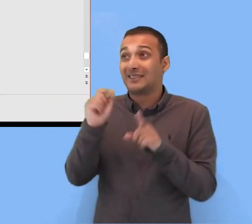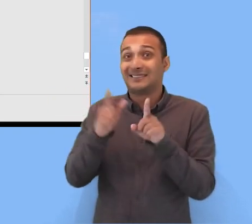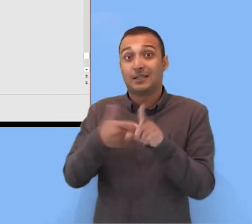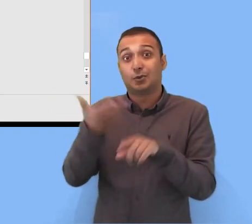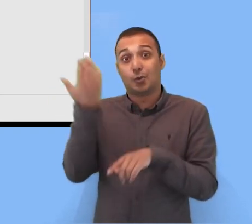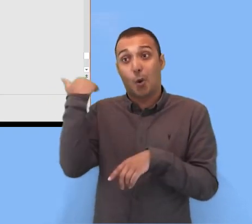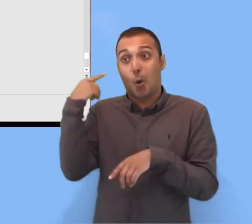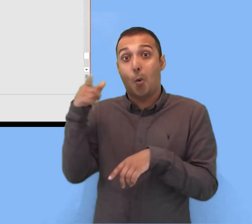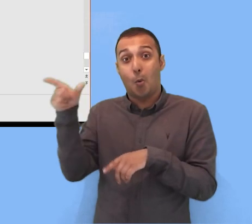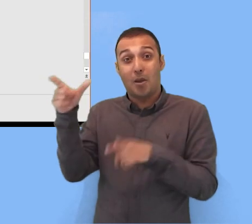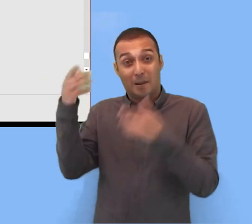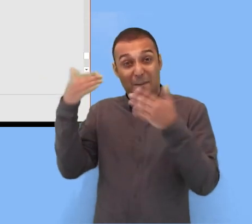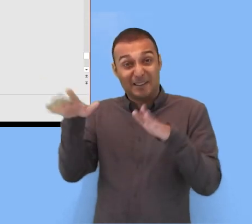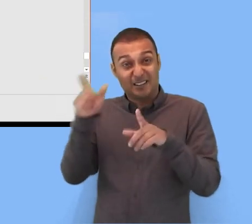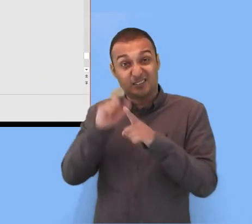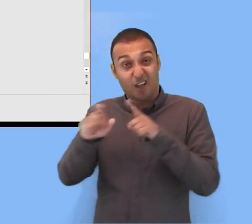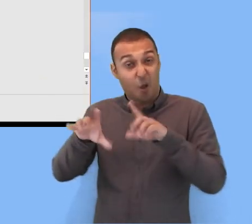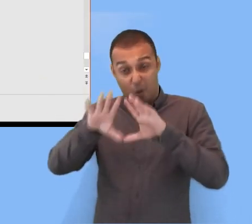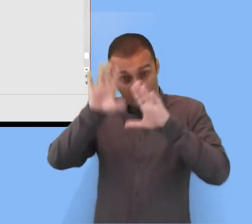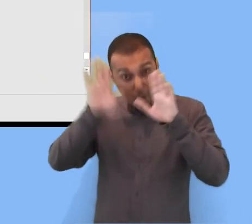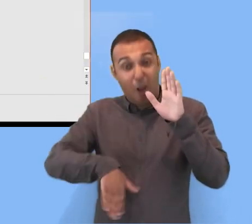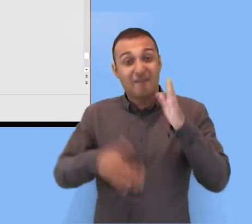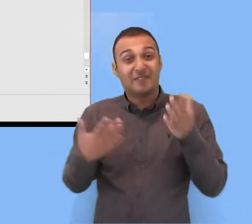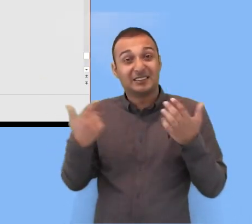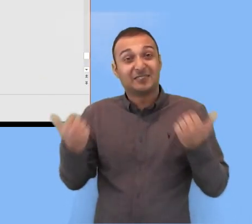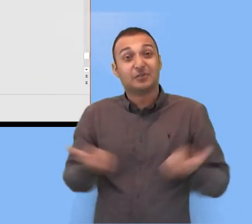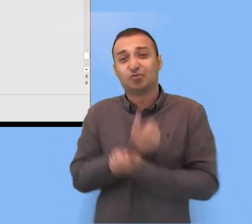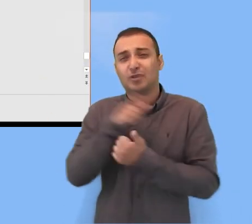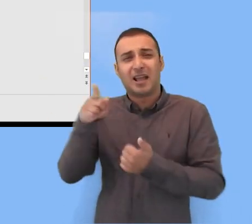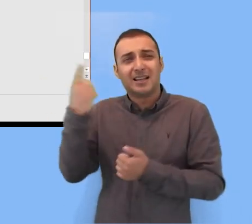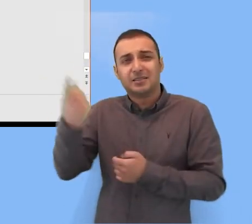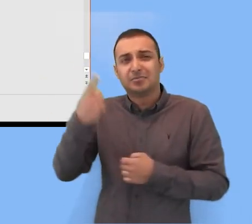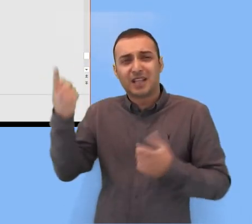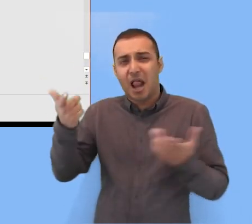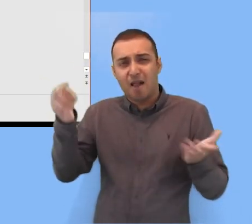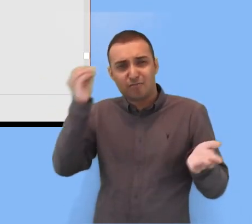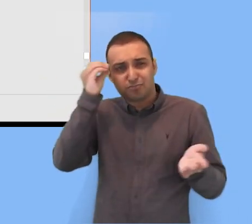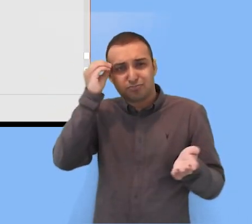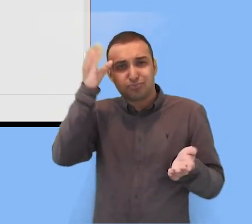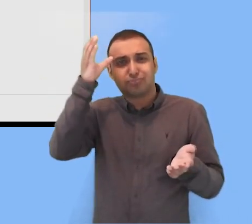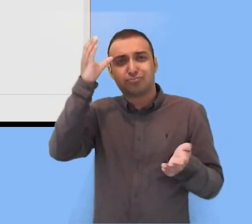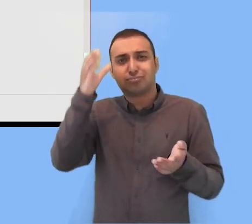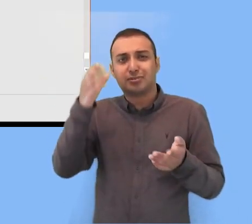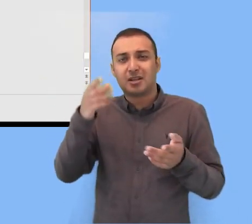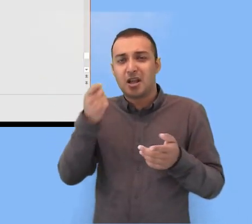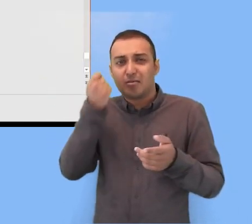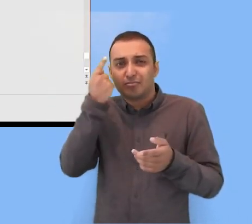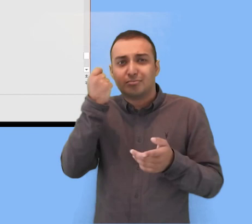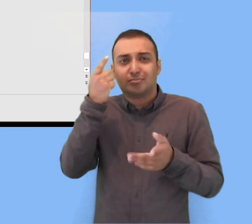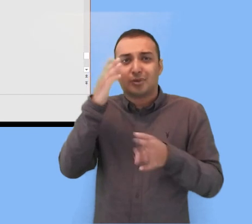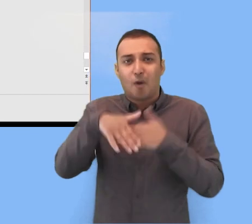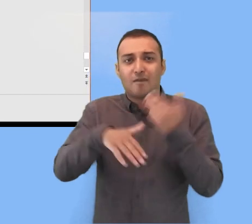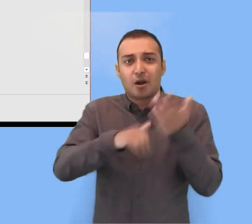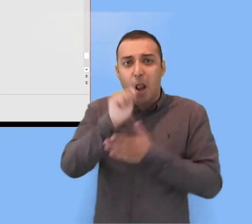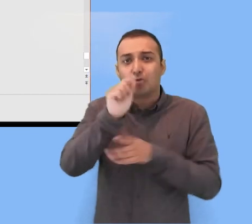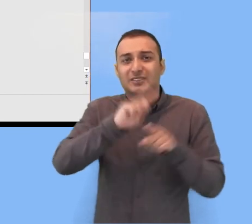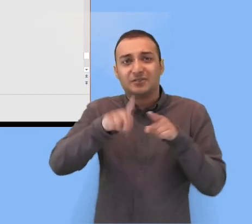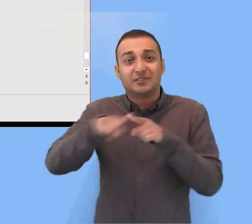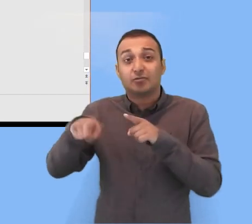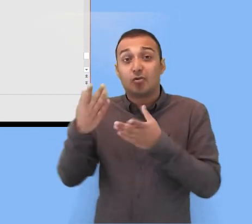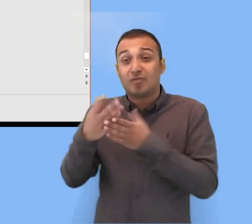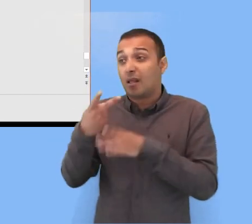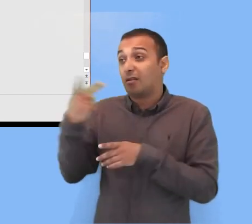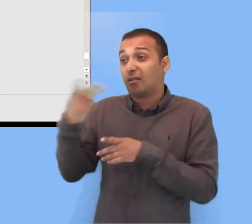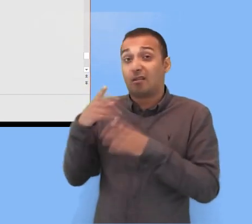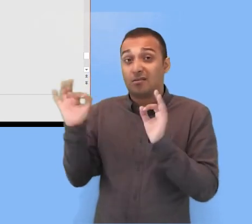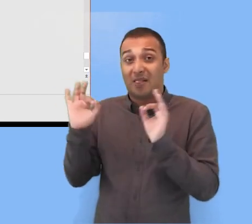had such a good understanding sort of different cultures, faiths. We had nothing in common, but my children are still kind of